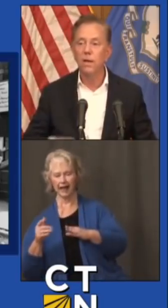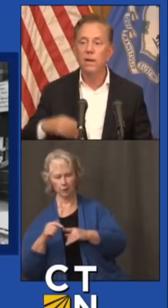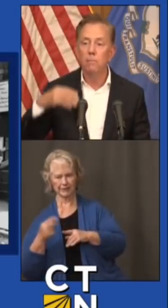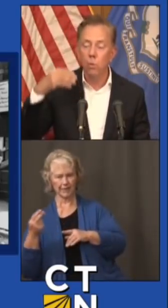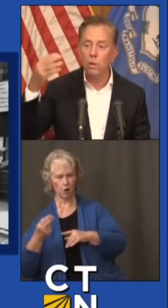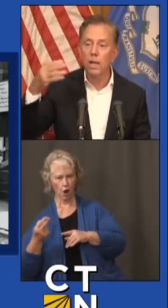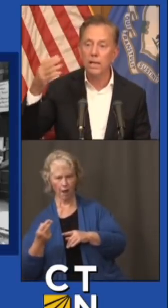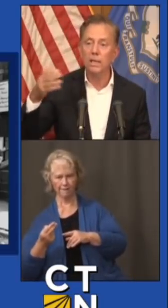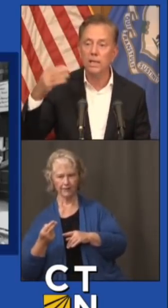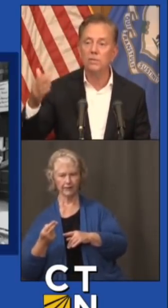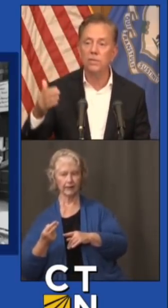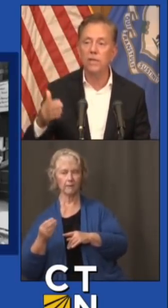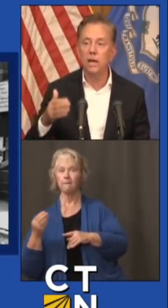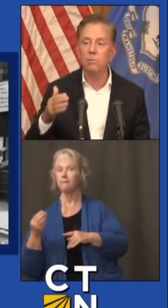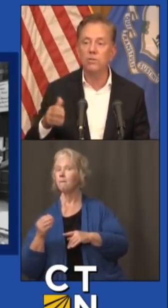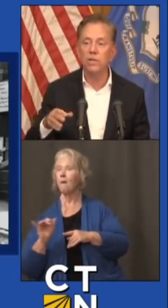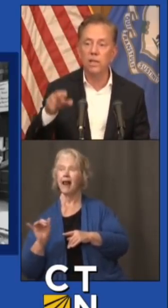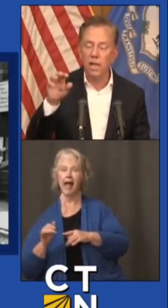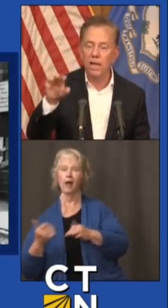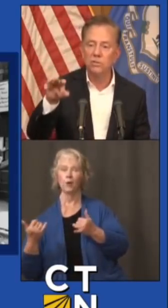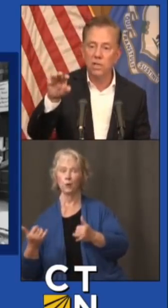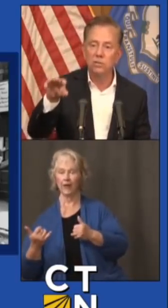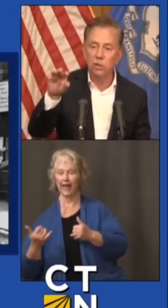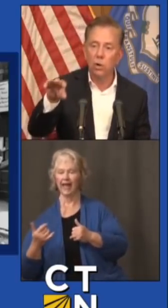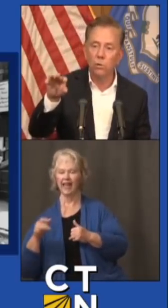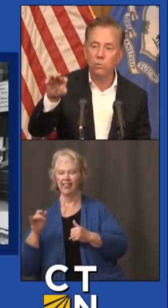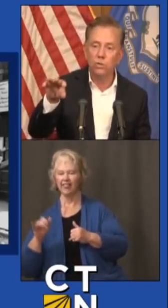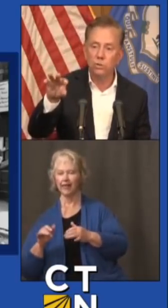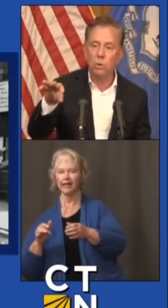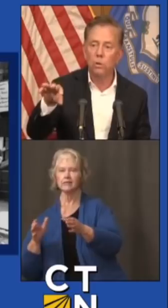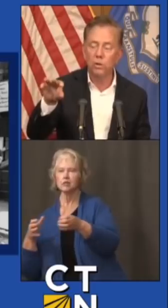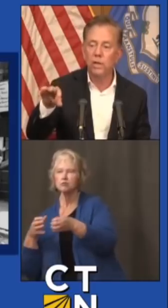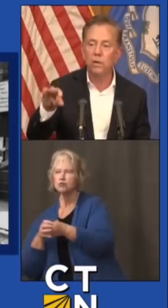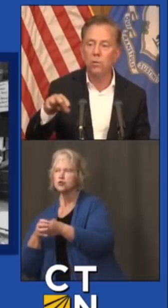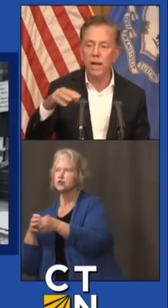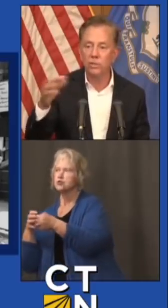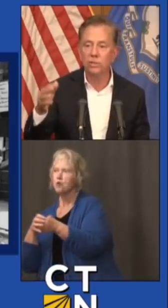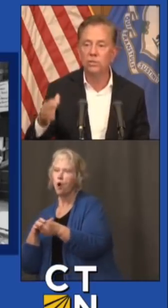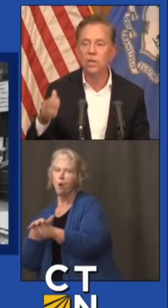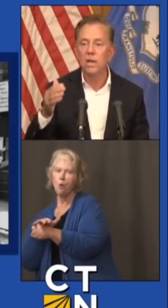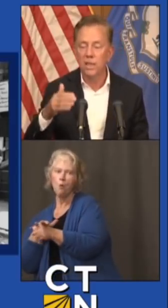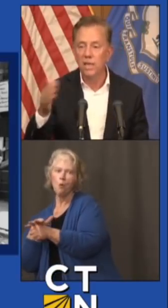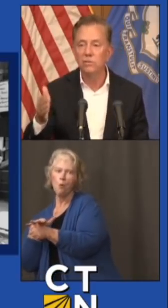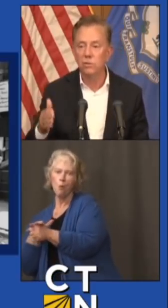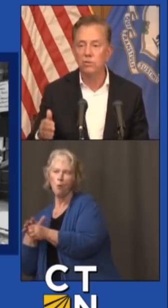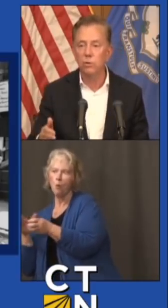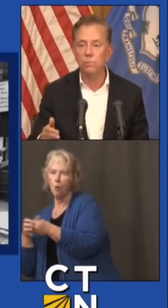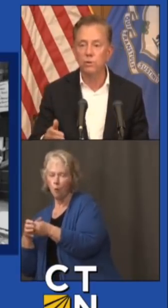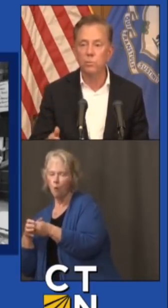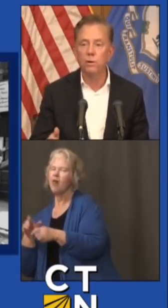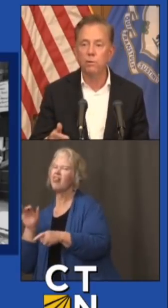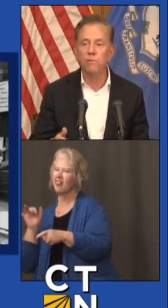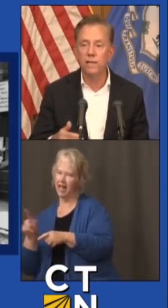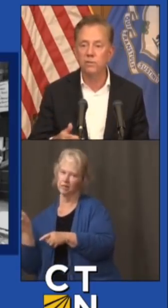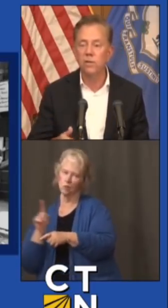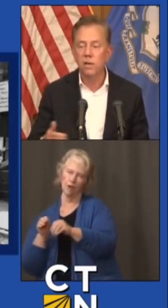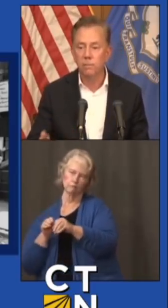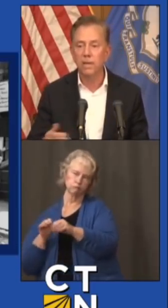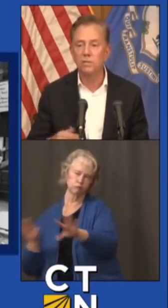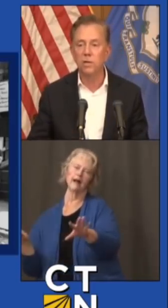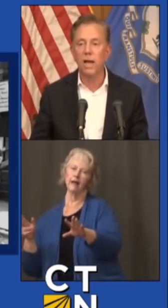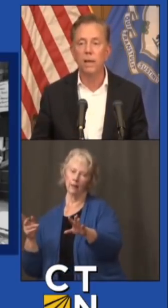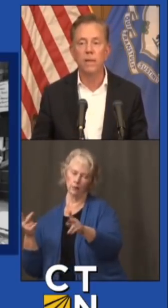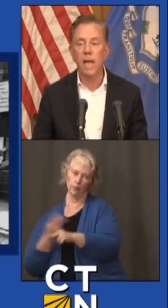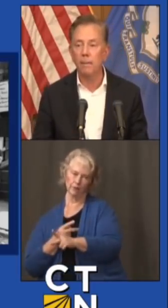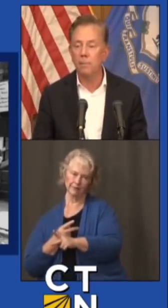Hartford. More likely today, we're seeing lots of these local, smaller interactions. These are the super spreader events